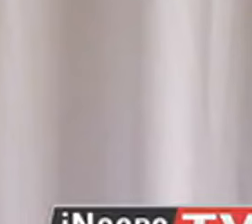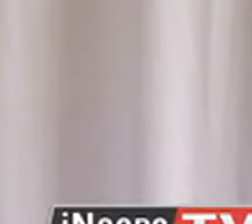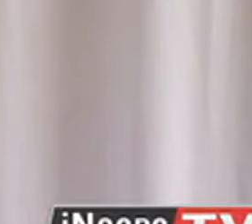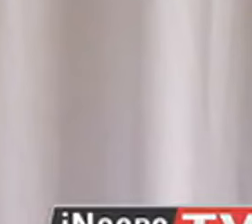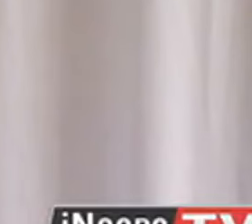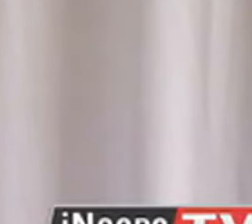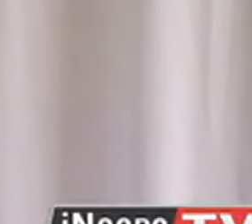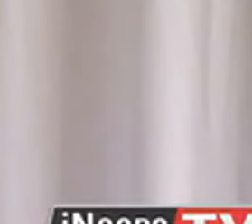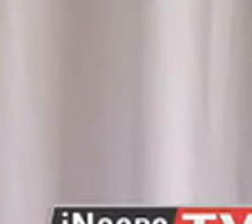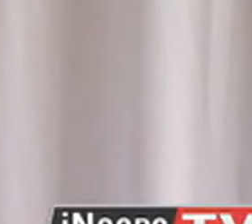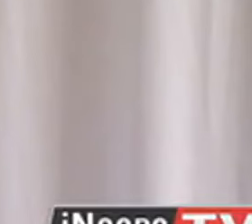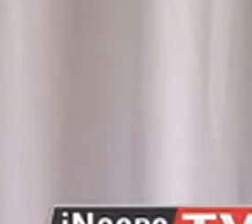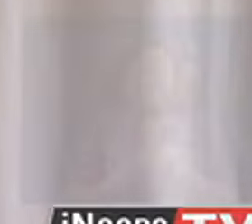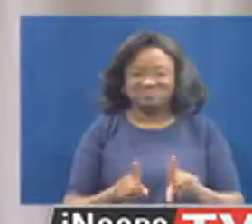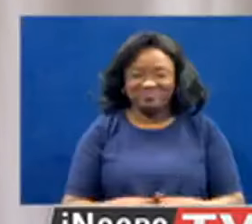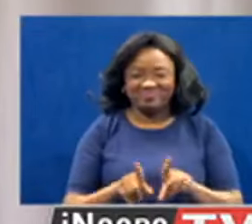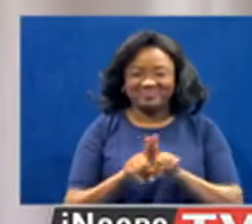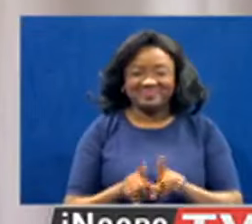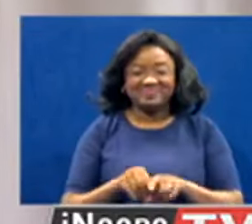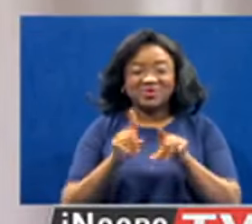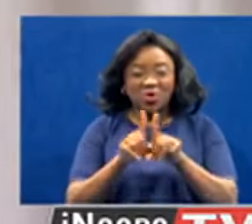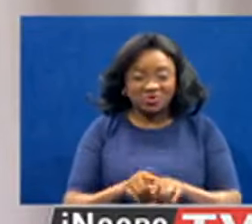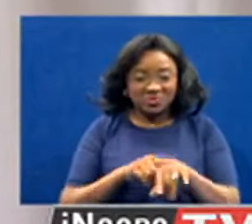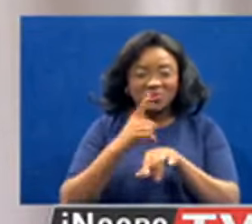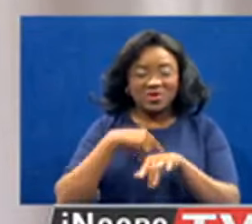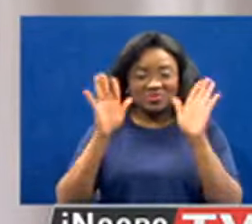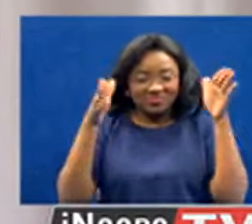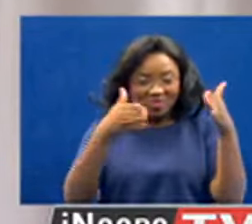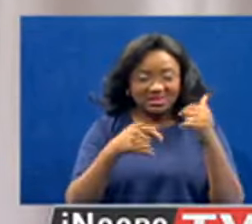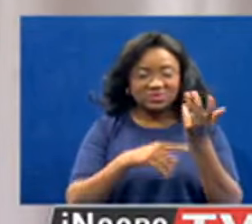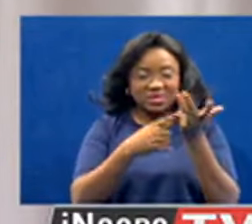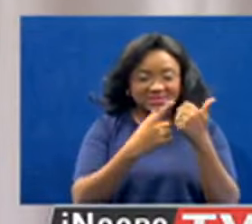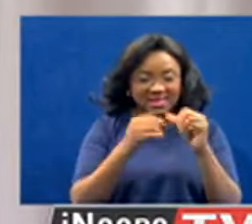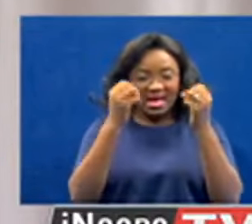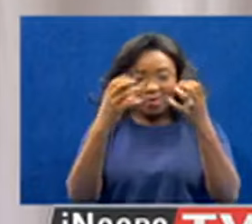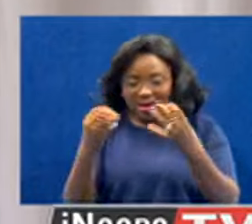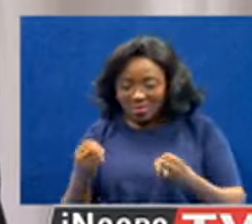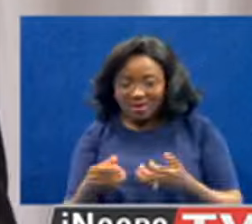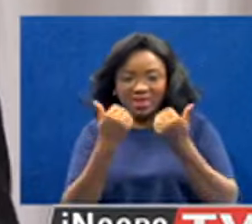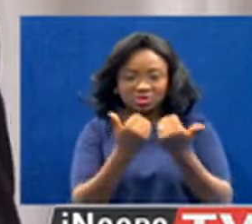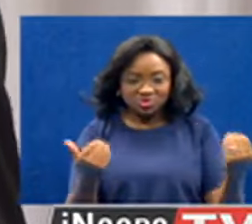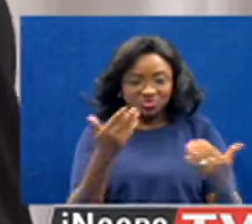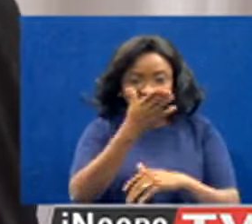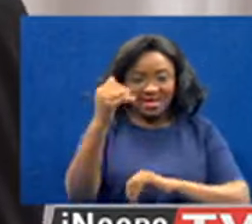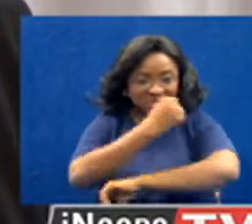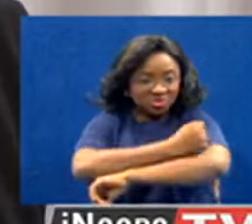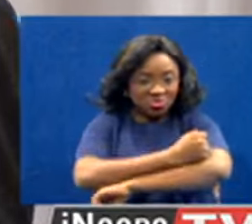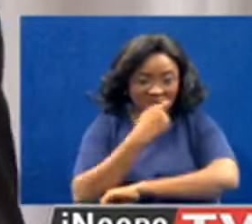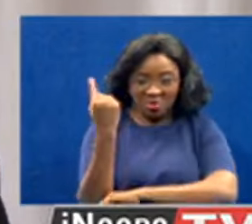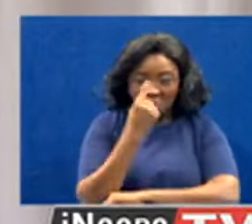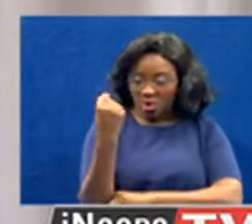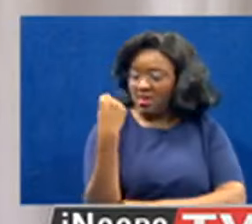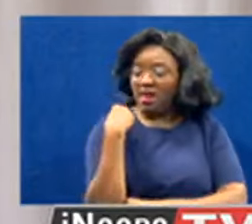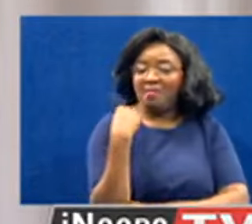system. And when you deal with statistics, it is not only about the number of kids who are in school. It's not